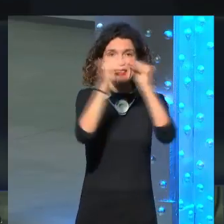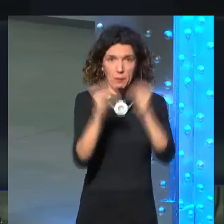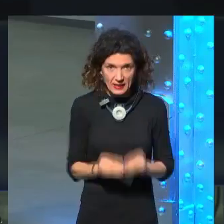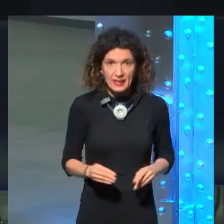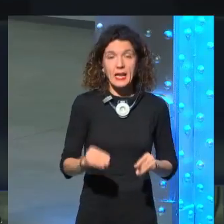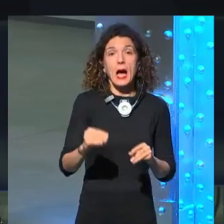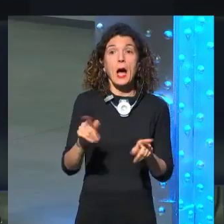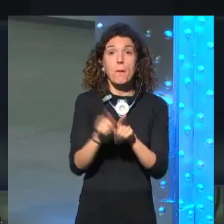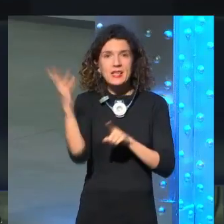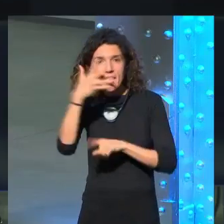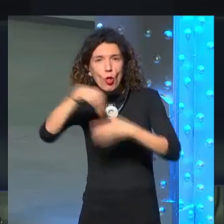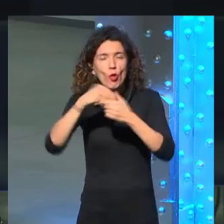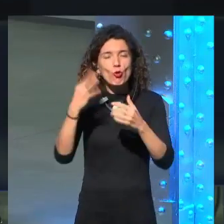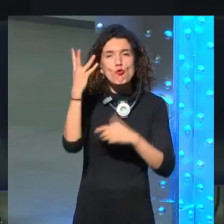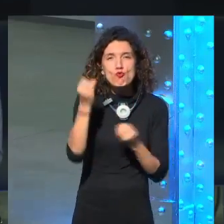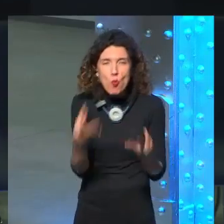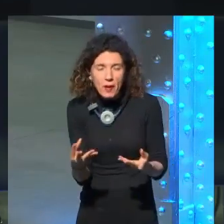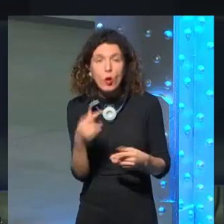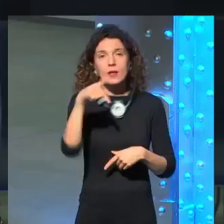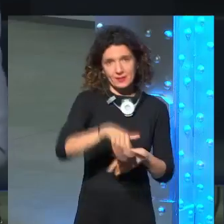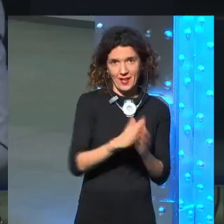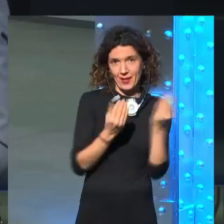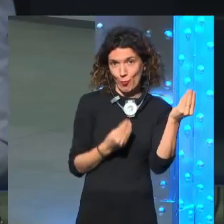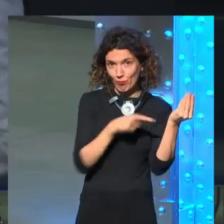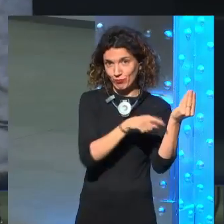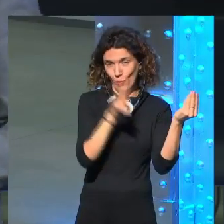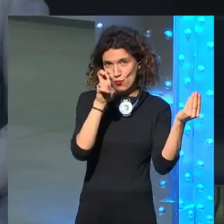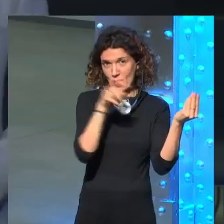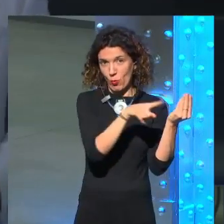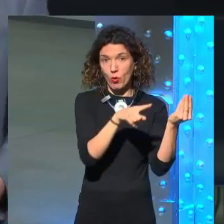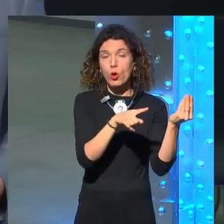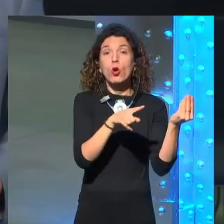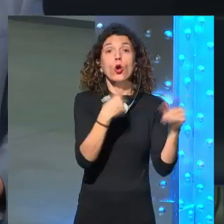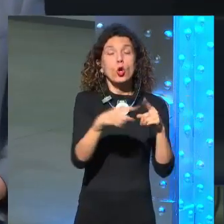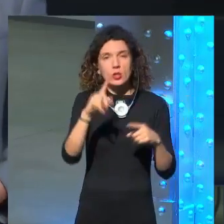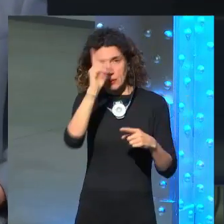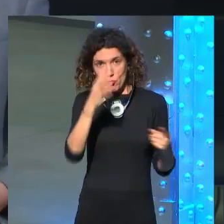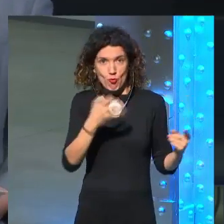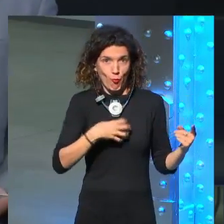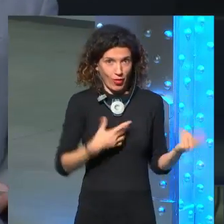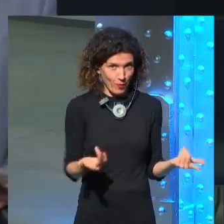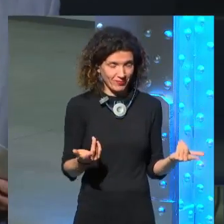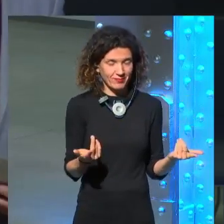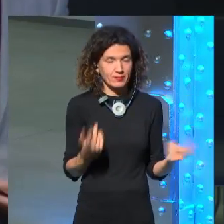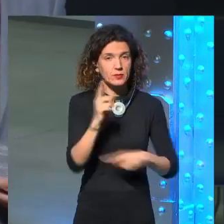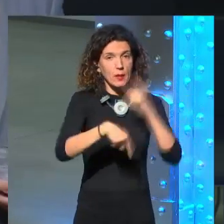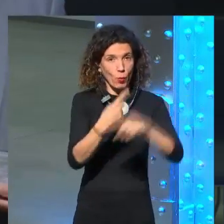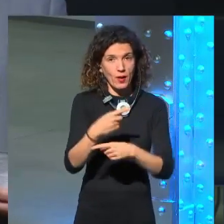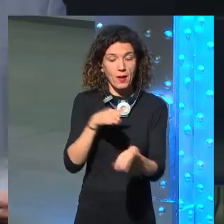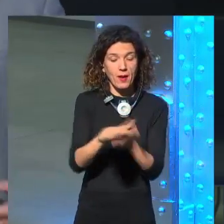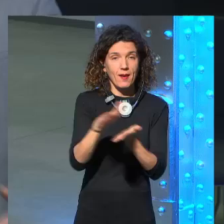example, Symmetry, the Mysteries of Numbers, and What We Cannot Know,